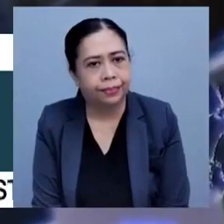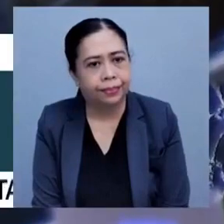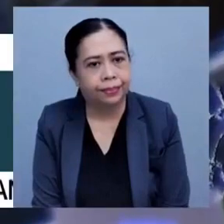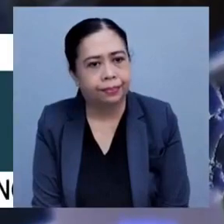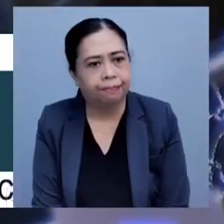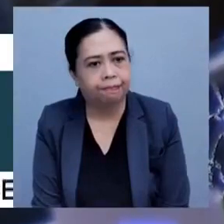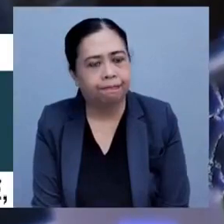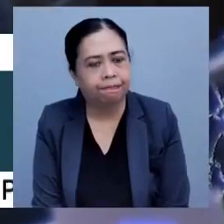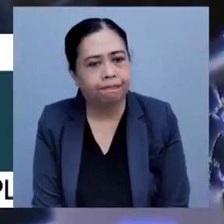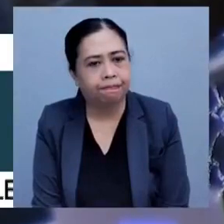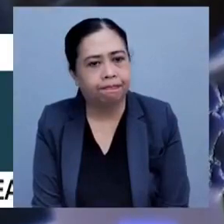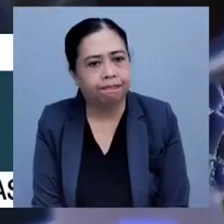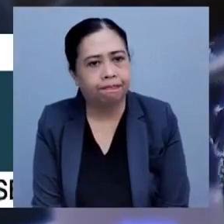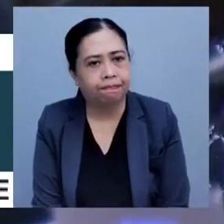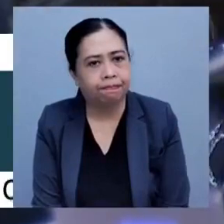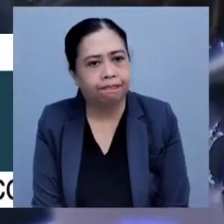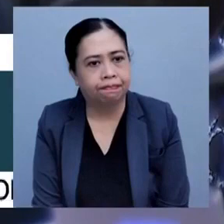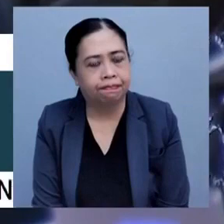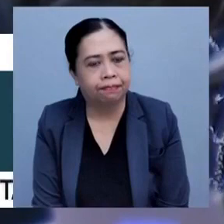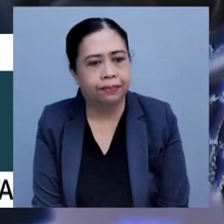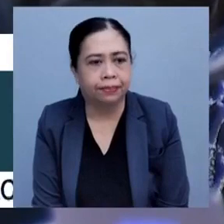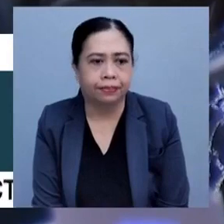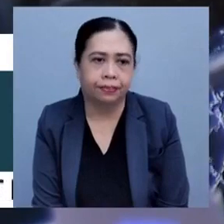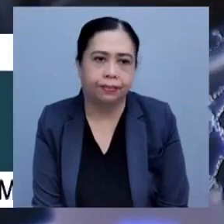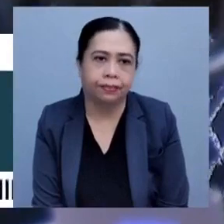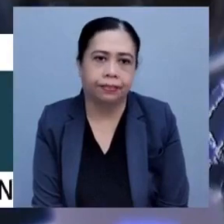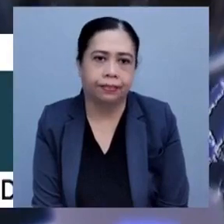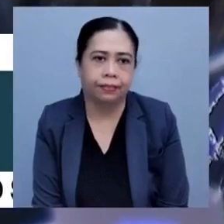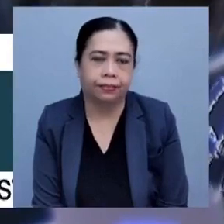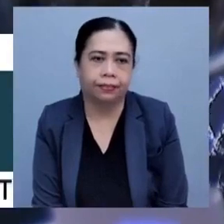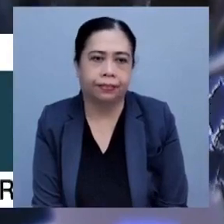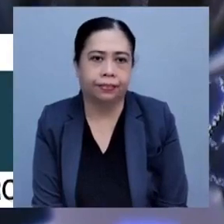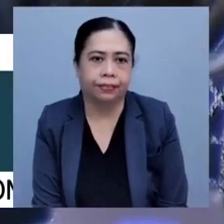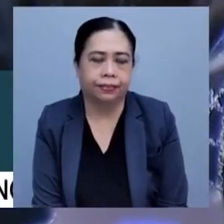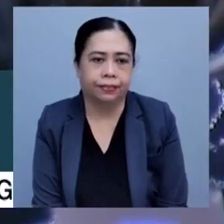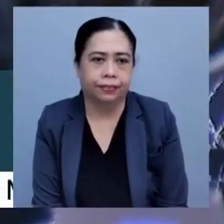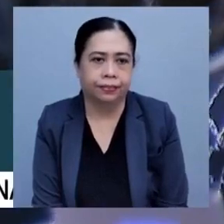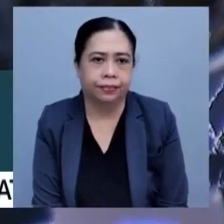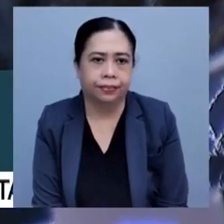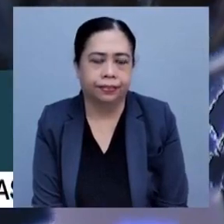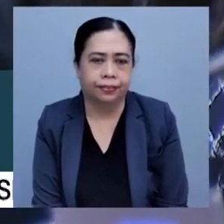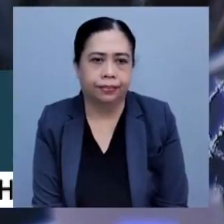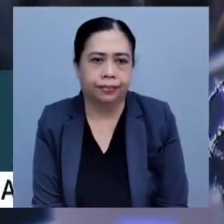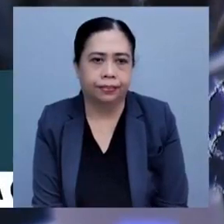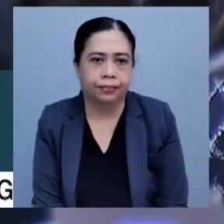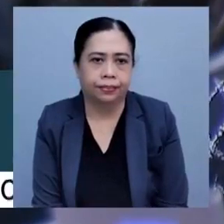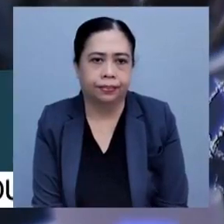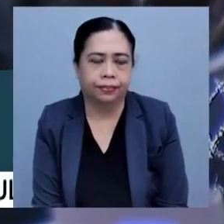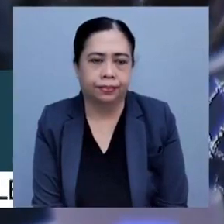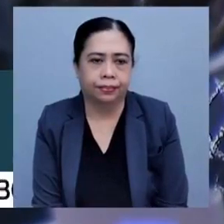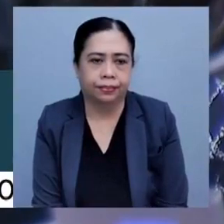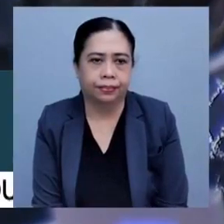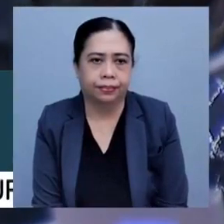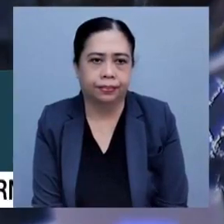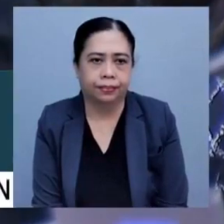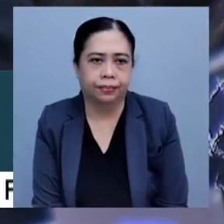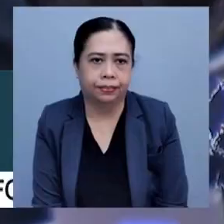take another quarter, then maybe we'll be off and running maybe first quarter of next year. Yeah.